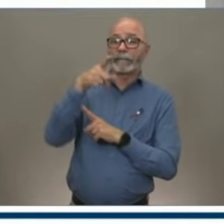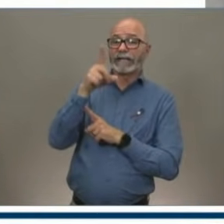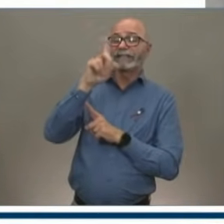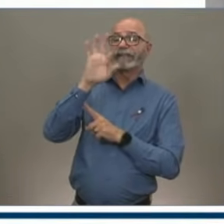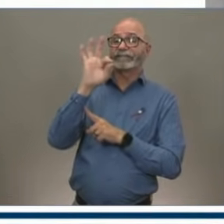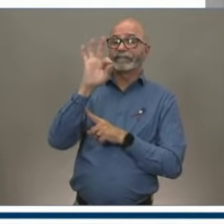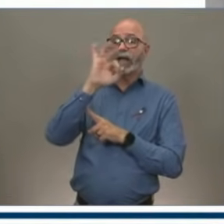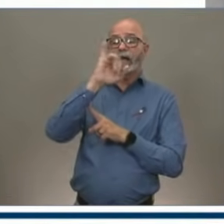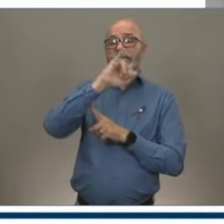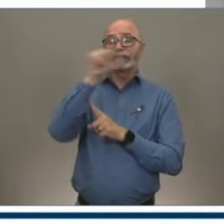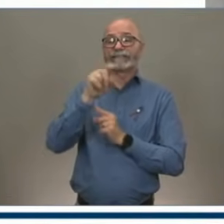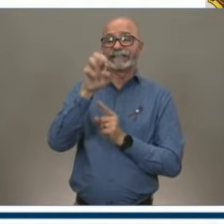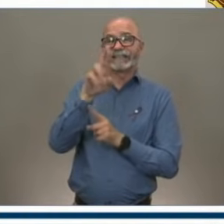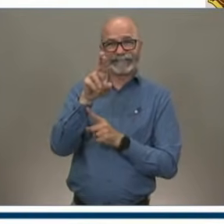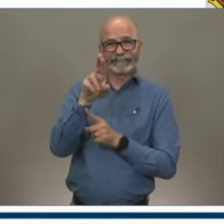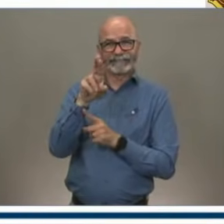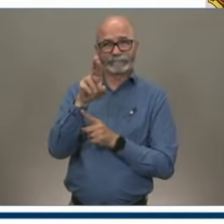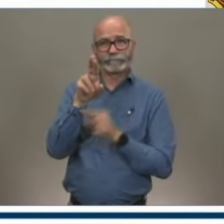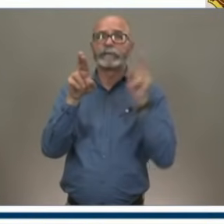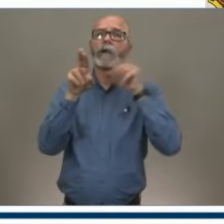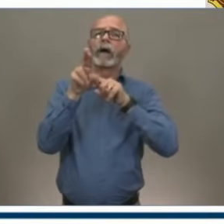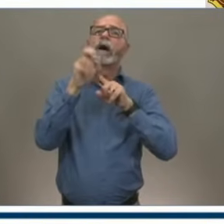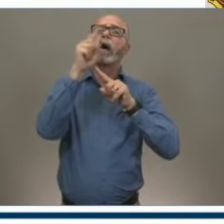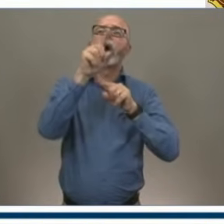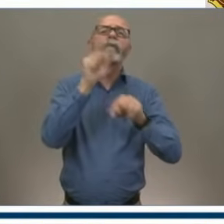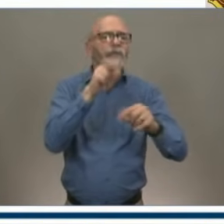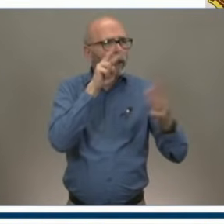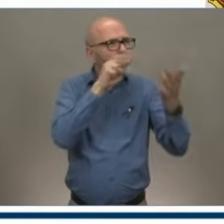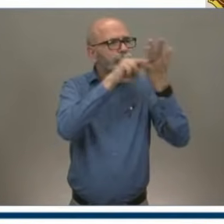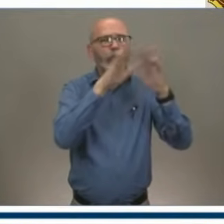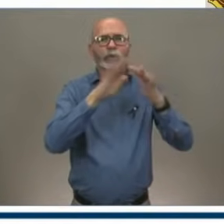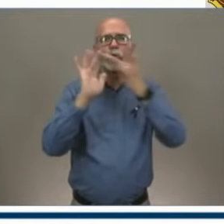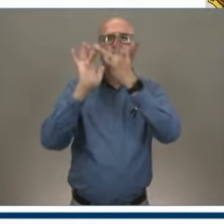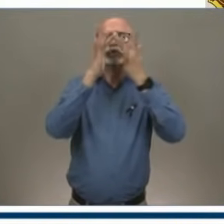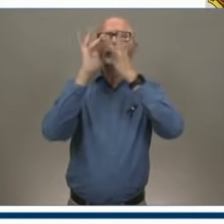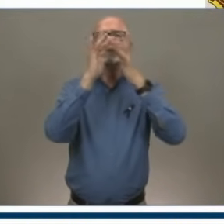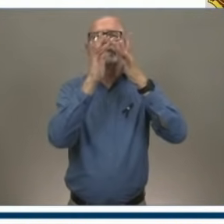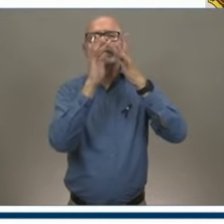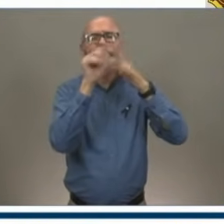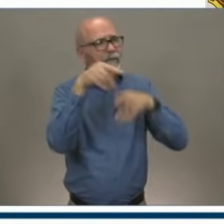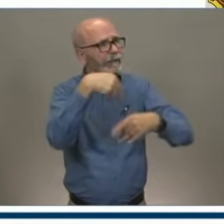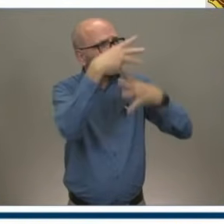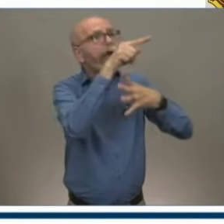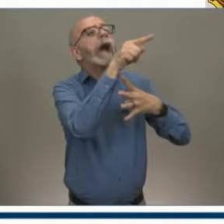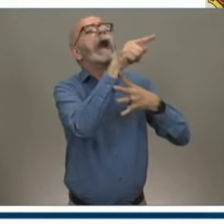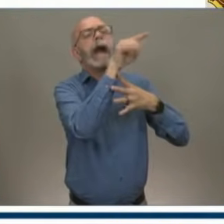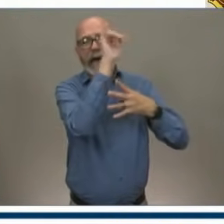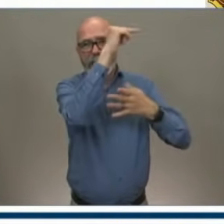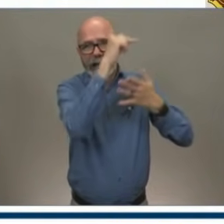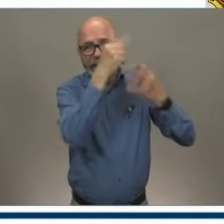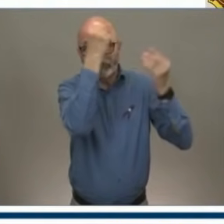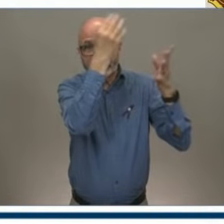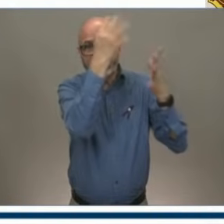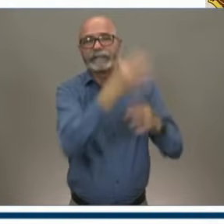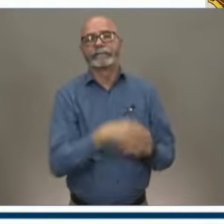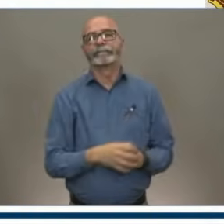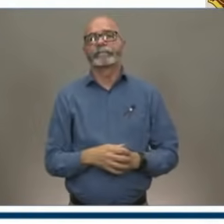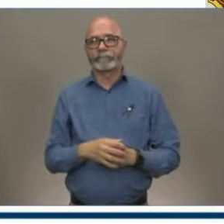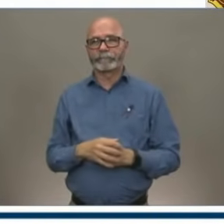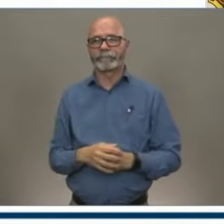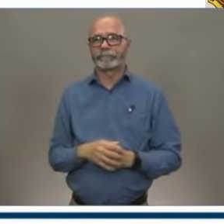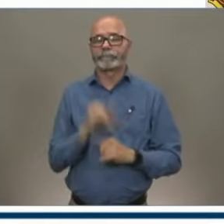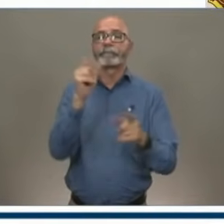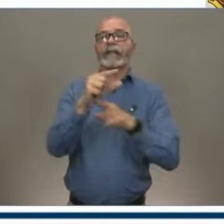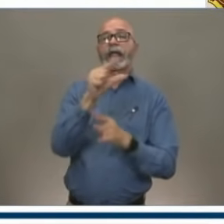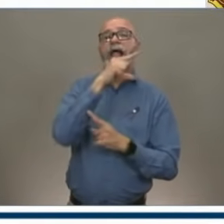online. Next, we'll go to Tim Bousquet from the Halifax Examiner. Go ahead, Tim. Hi, Dr. Strang. Last